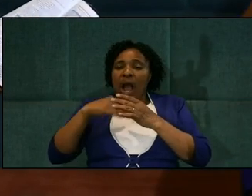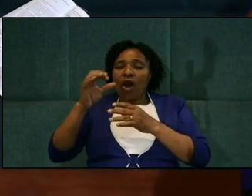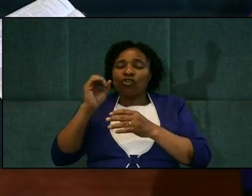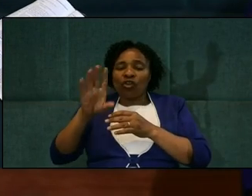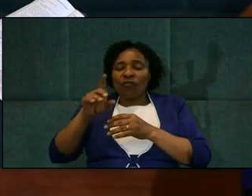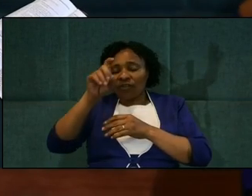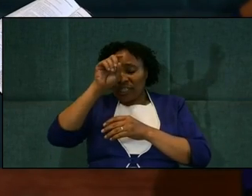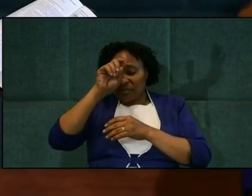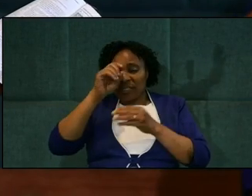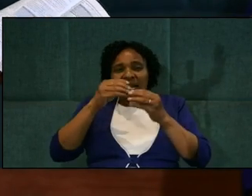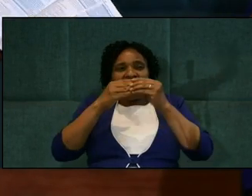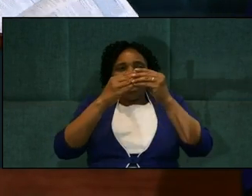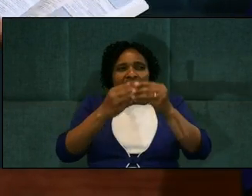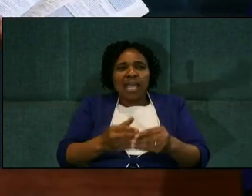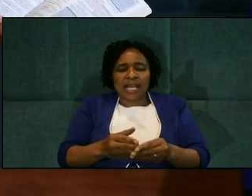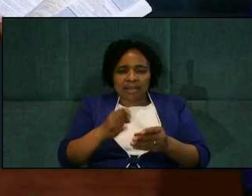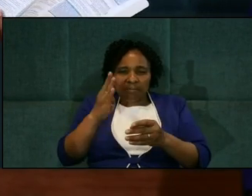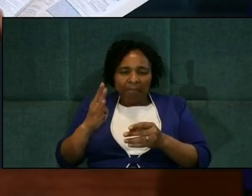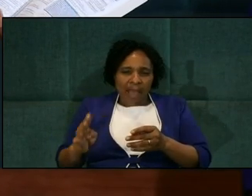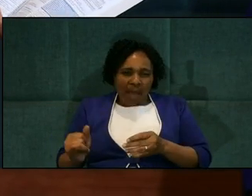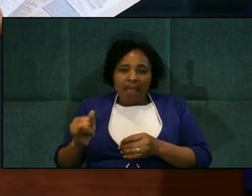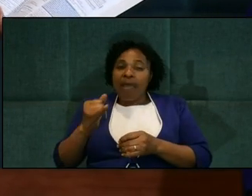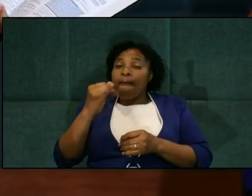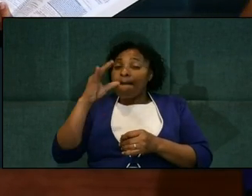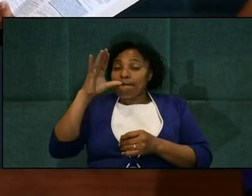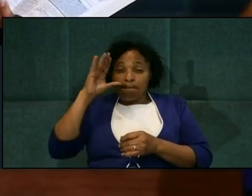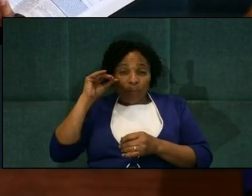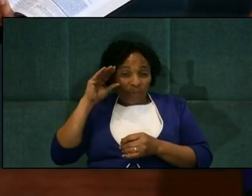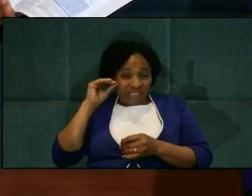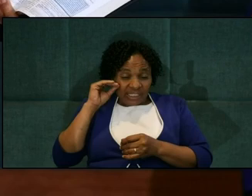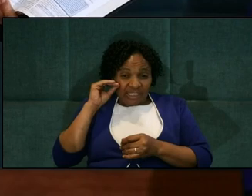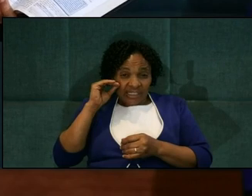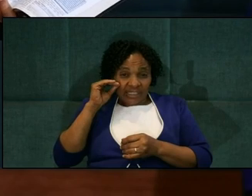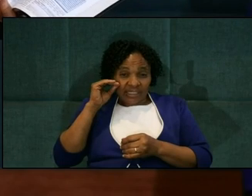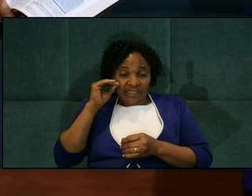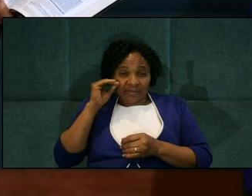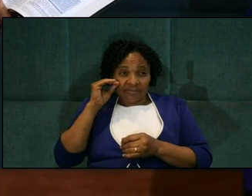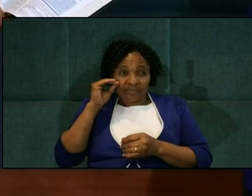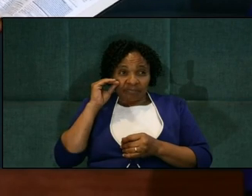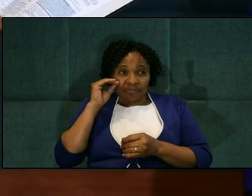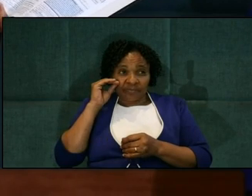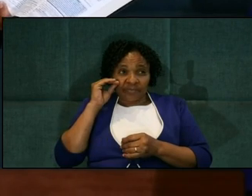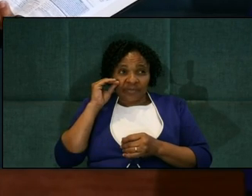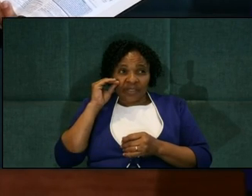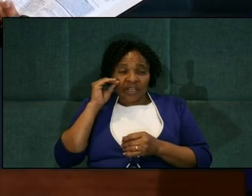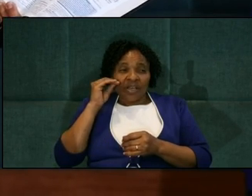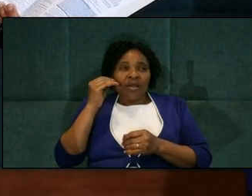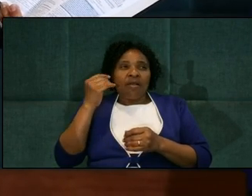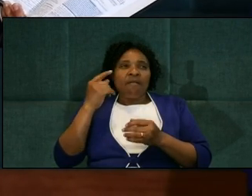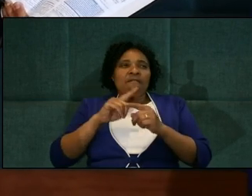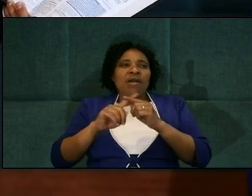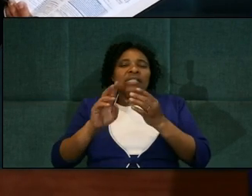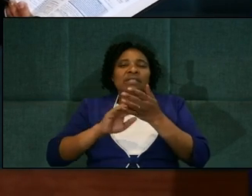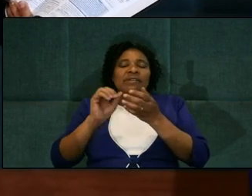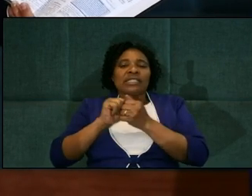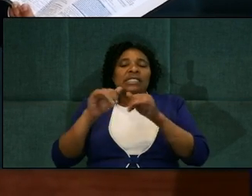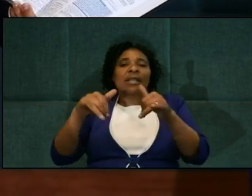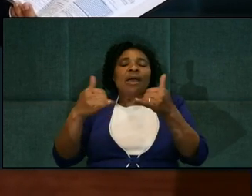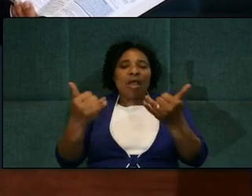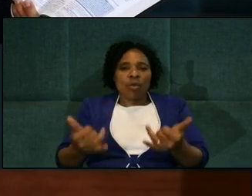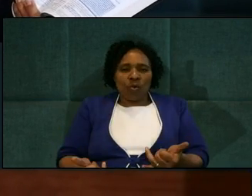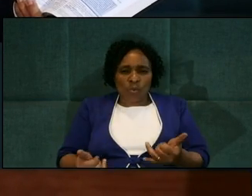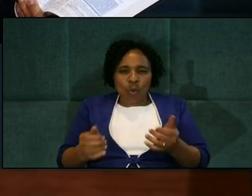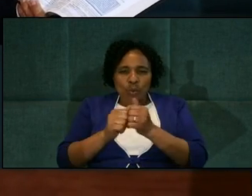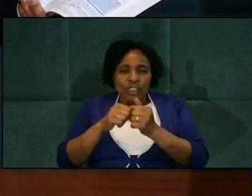Egypt led by Moses? Paul is referring to that same tragedy. Verse 17. Now,